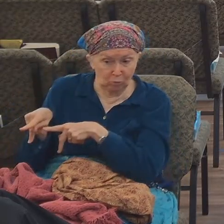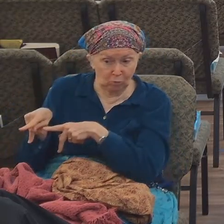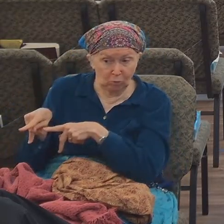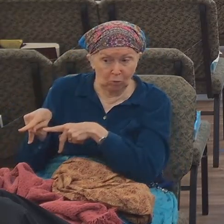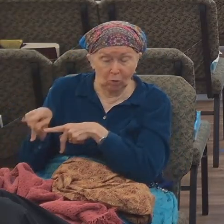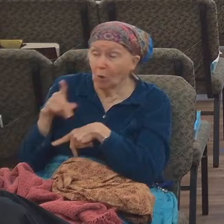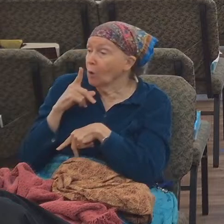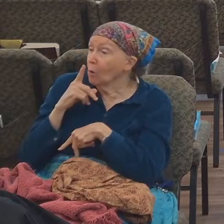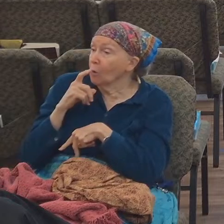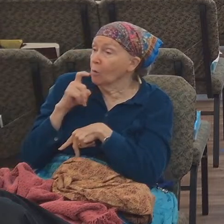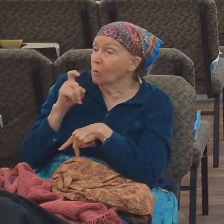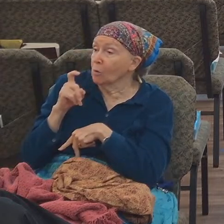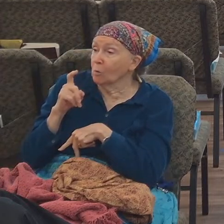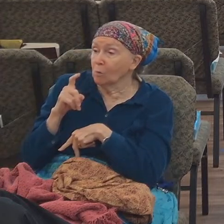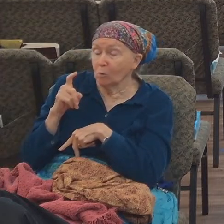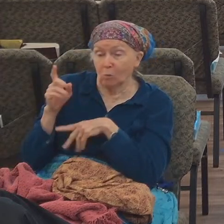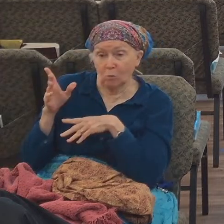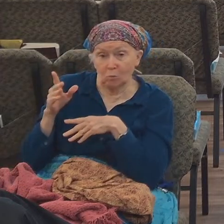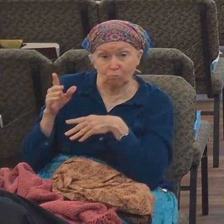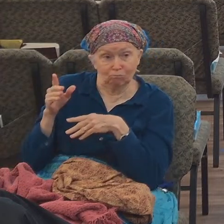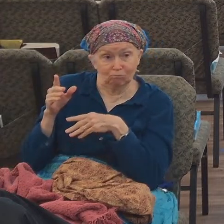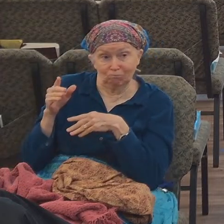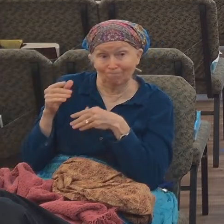glory, if you will, would be reflected